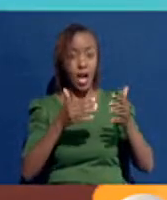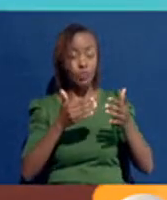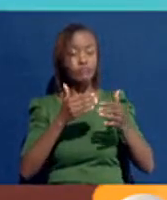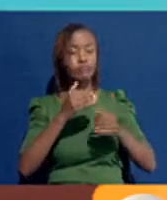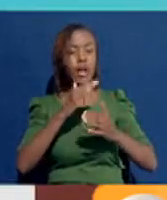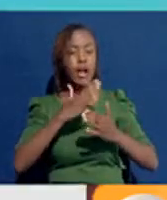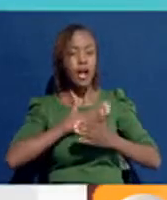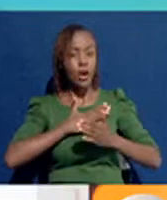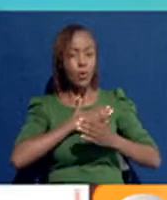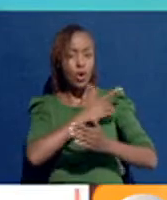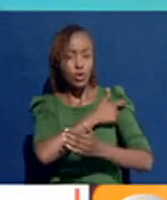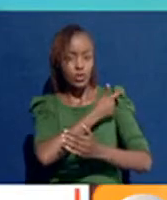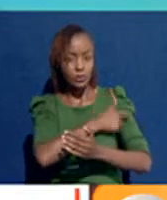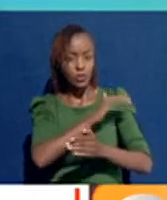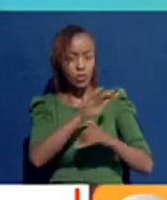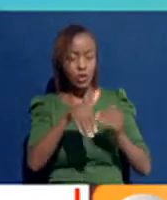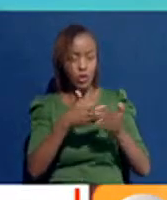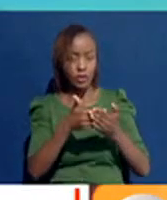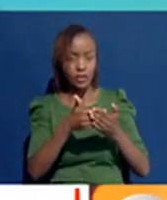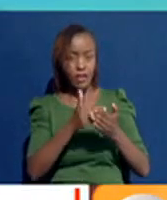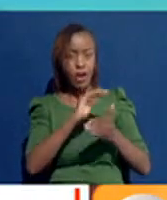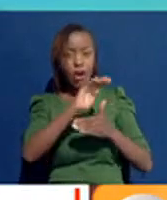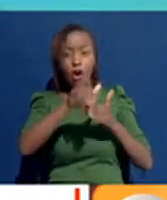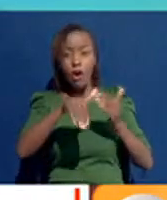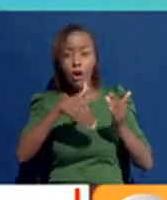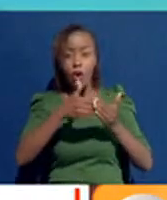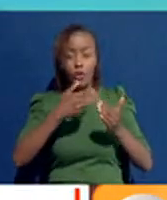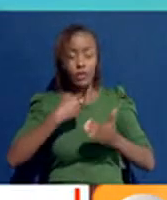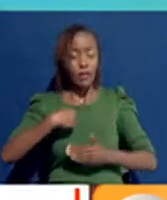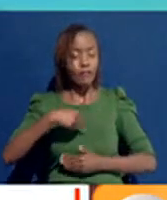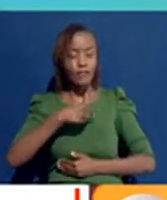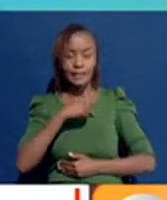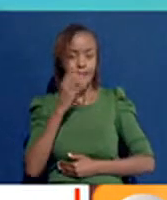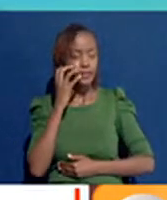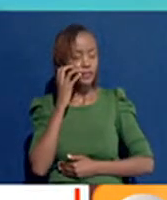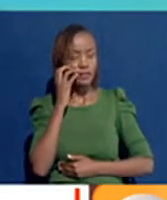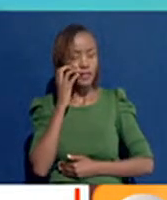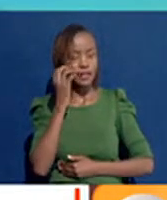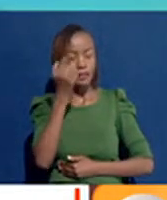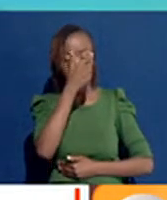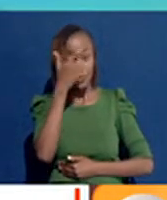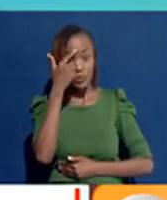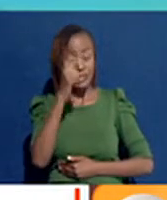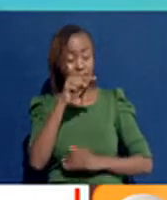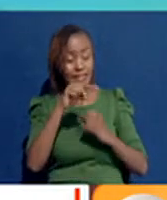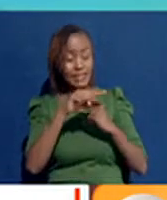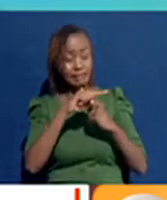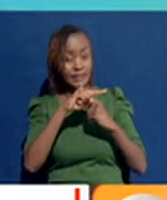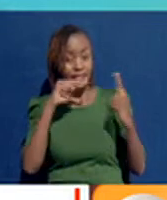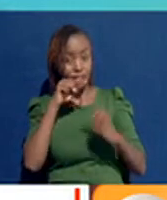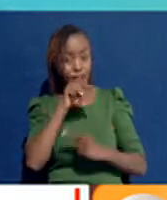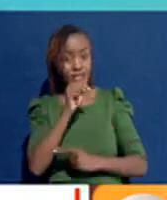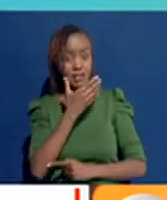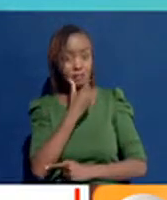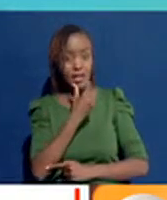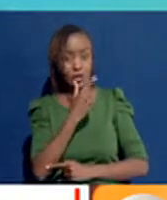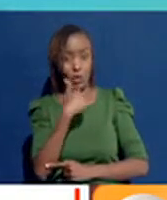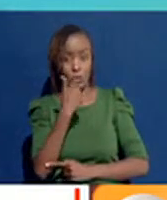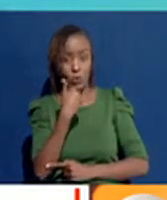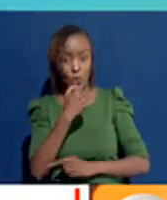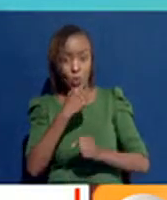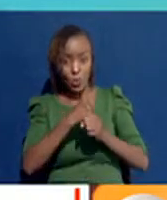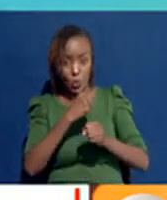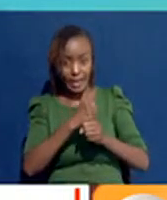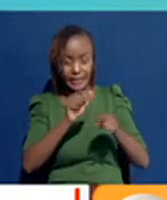whole. And all of us, we are saddened by the murder of this gentleman, who was one of the